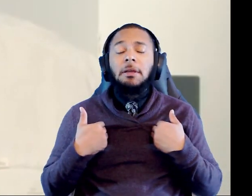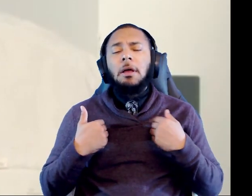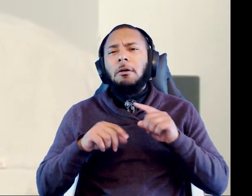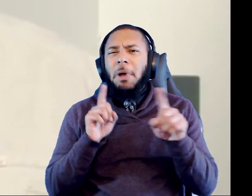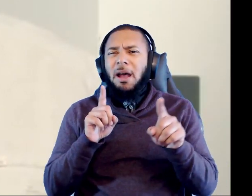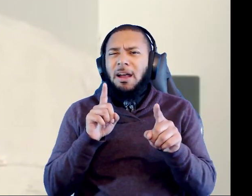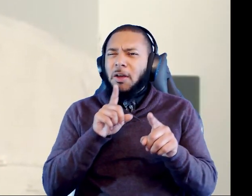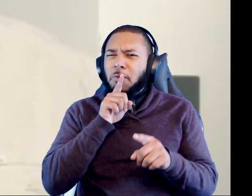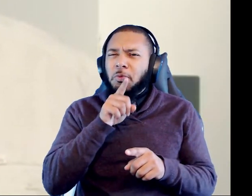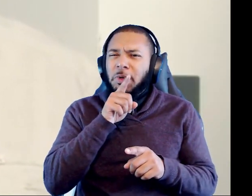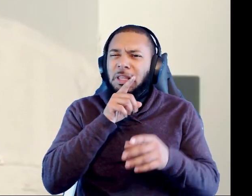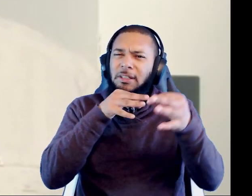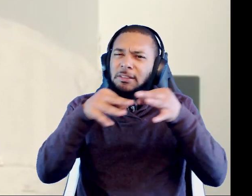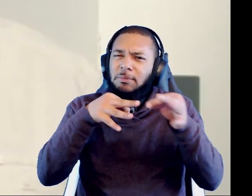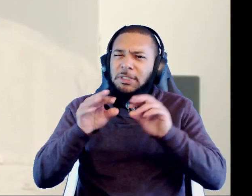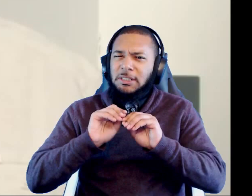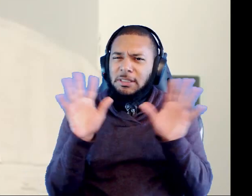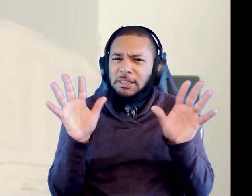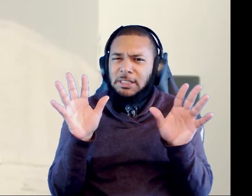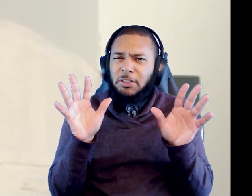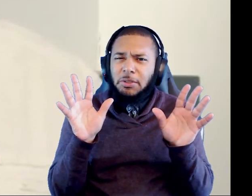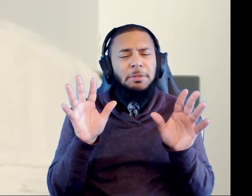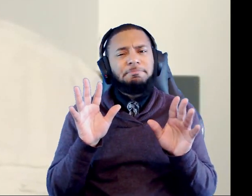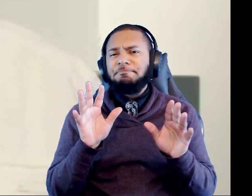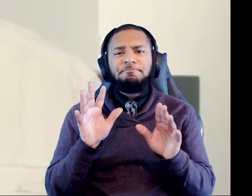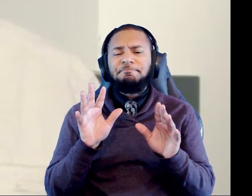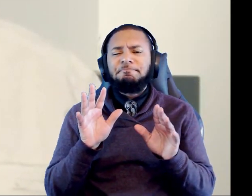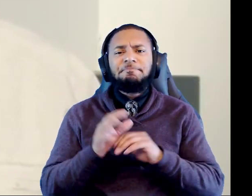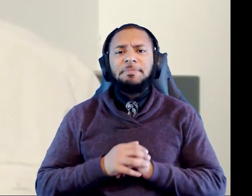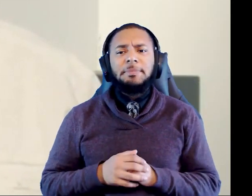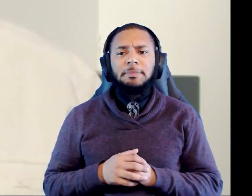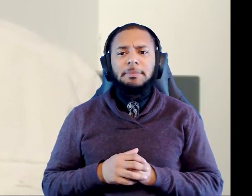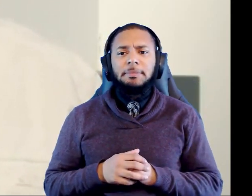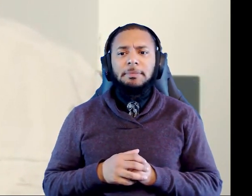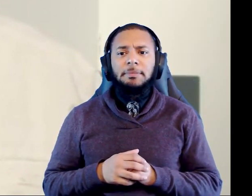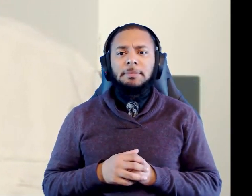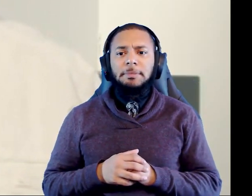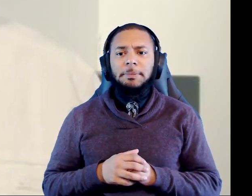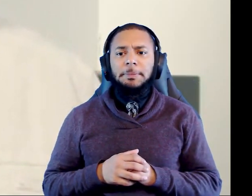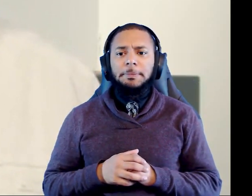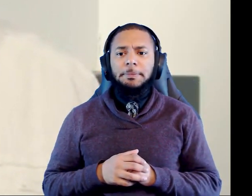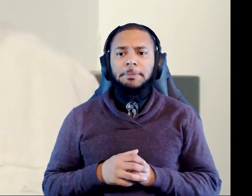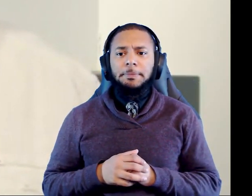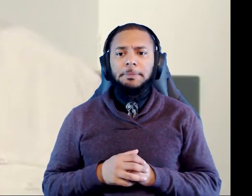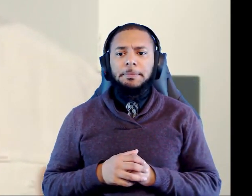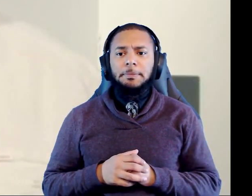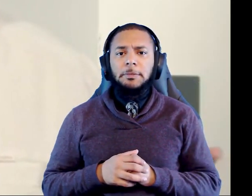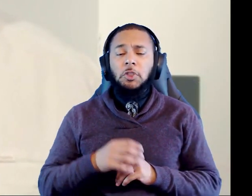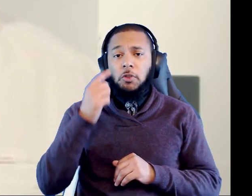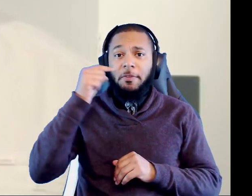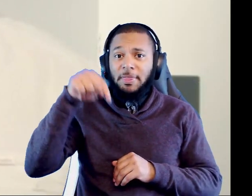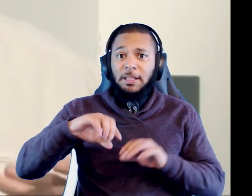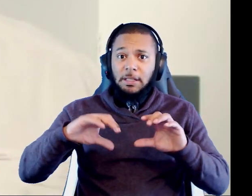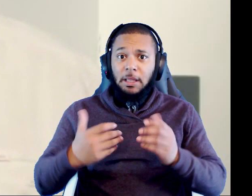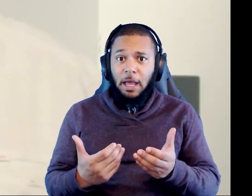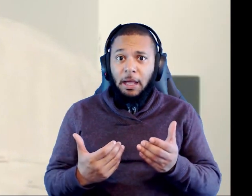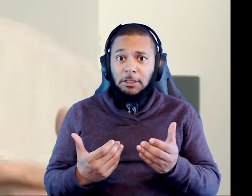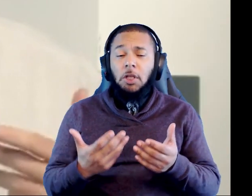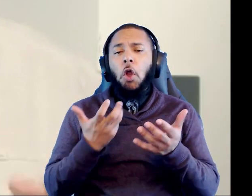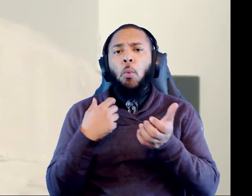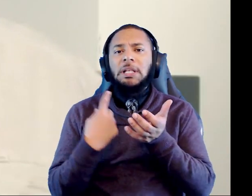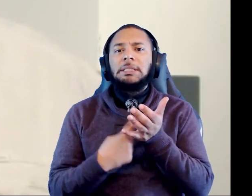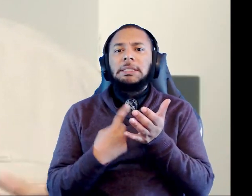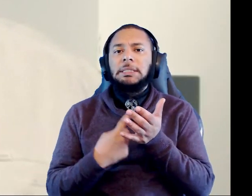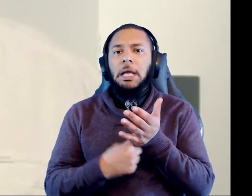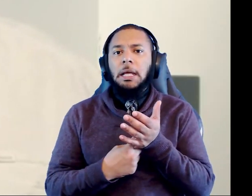all the information that you need to make informed decisions as citizens of the planet Earth. So in this course, we definitely want to talk about